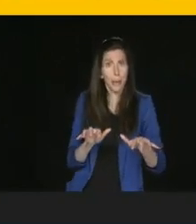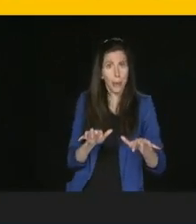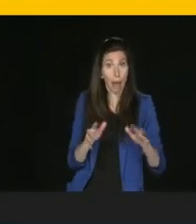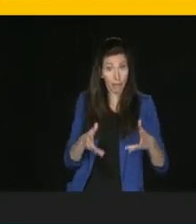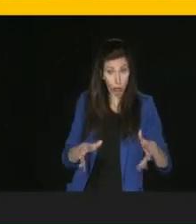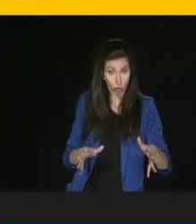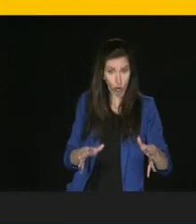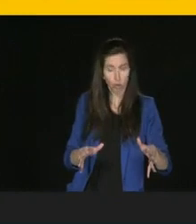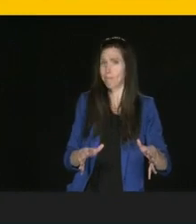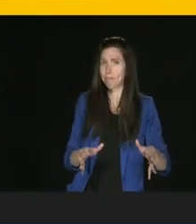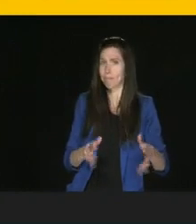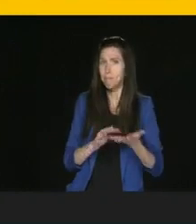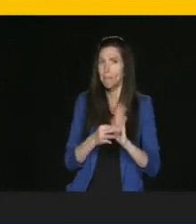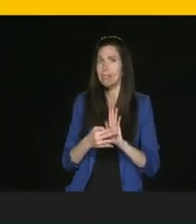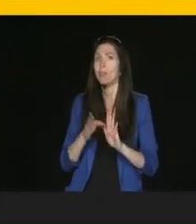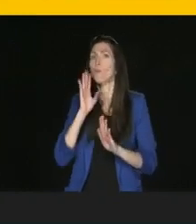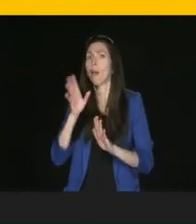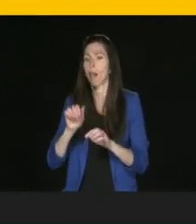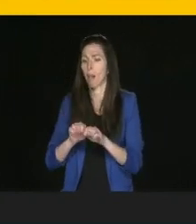So it's,